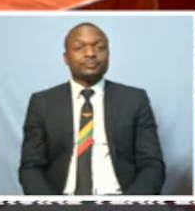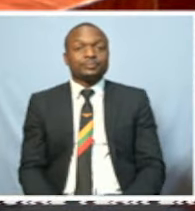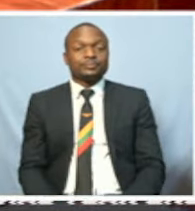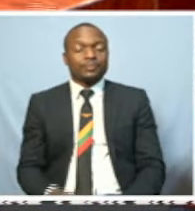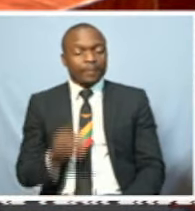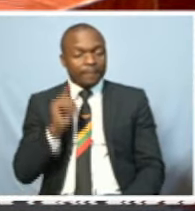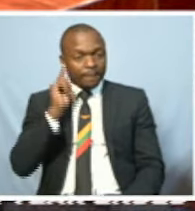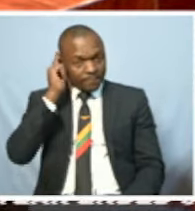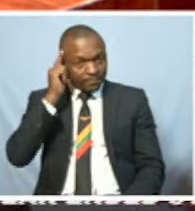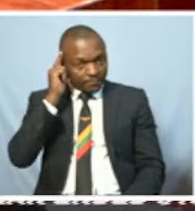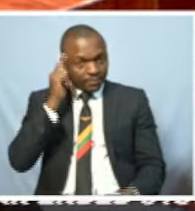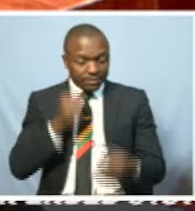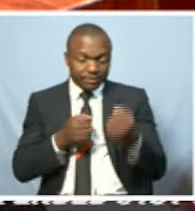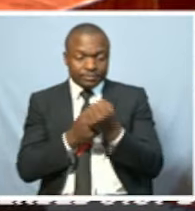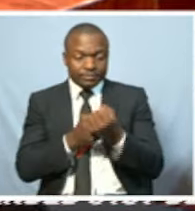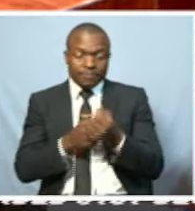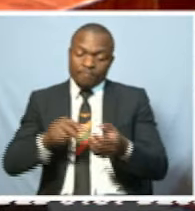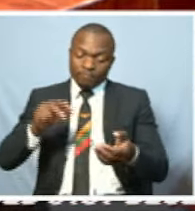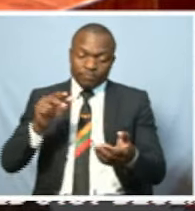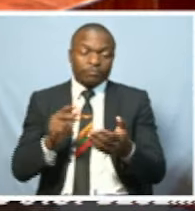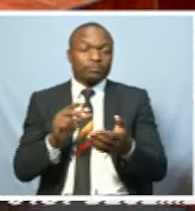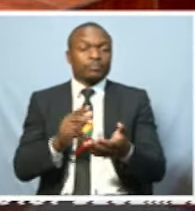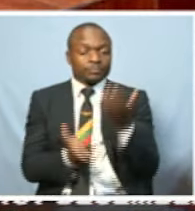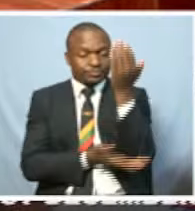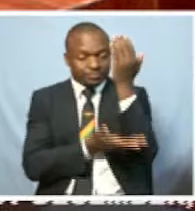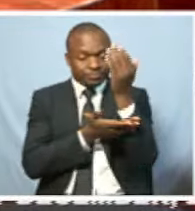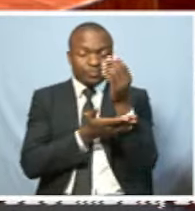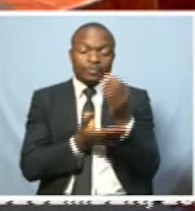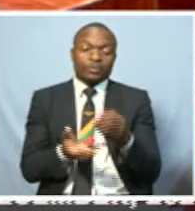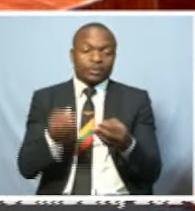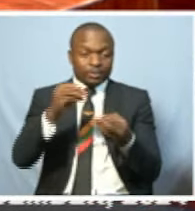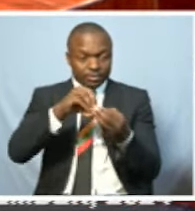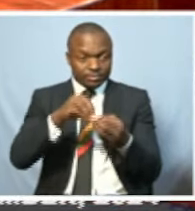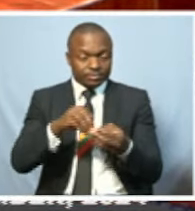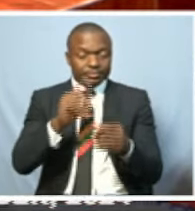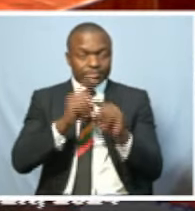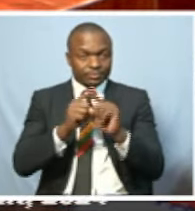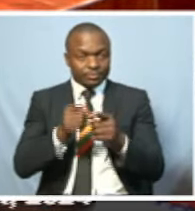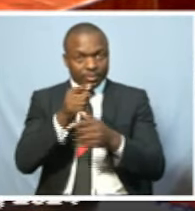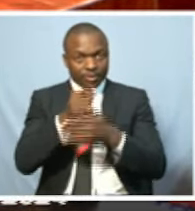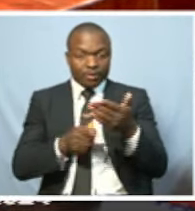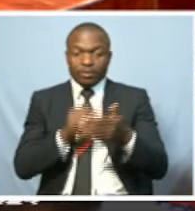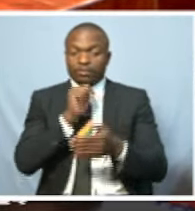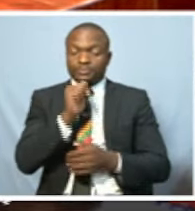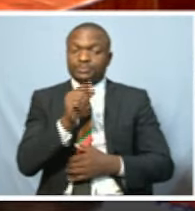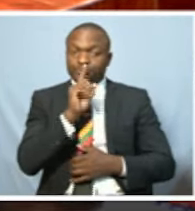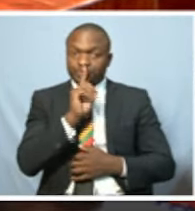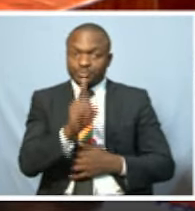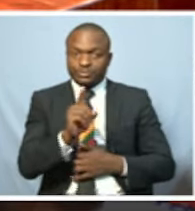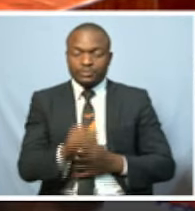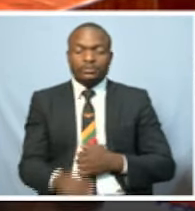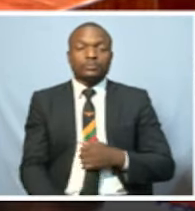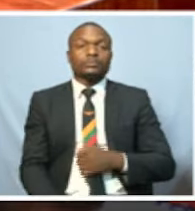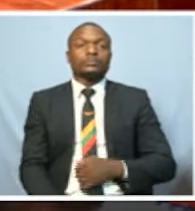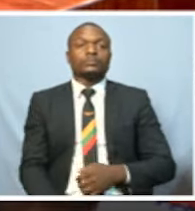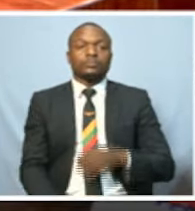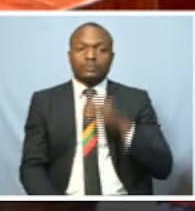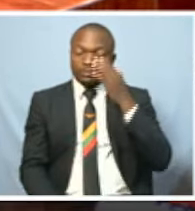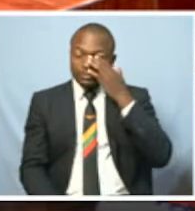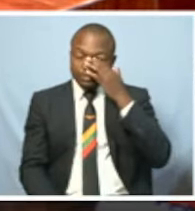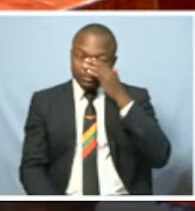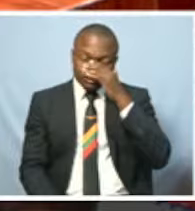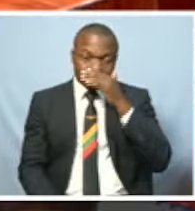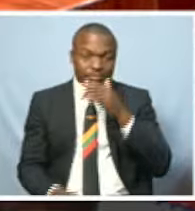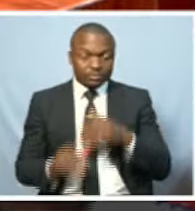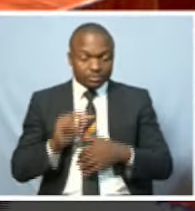think funding improved a bit. However, what is not true, and even as